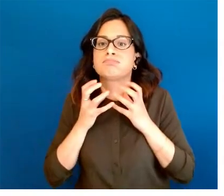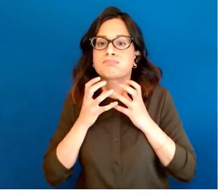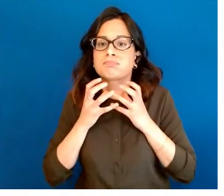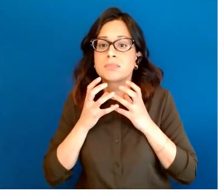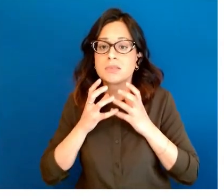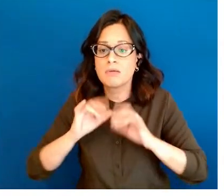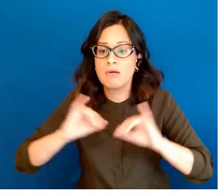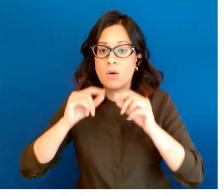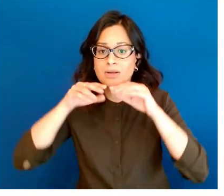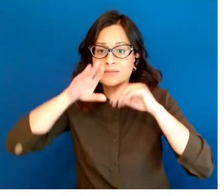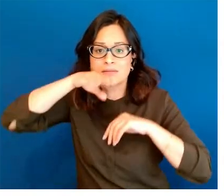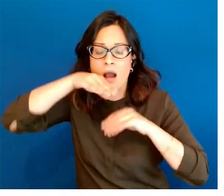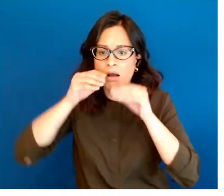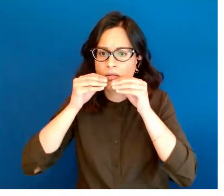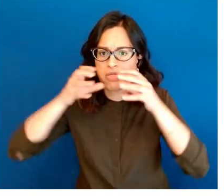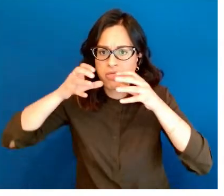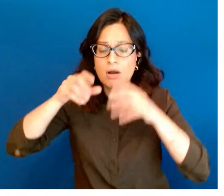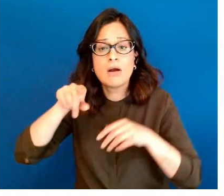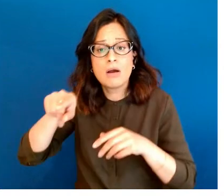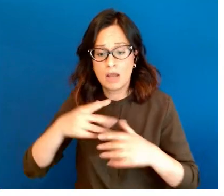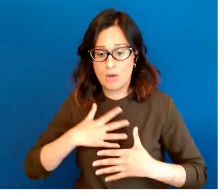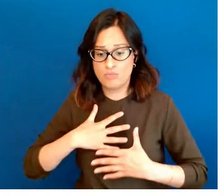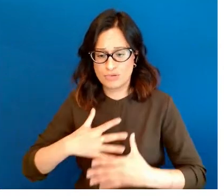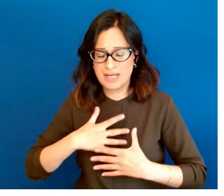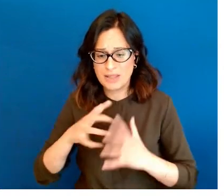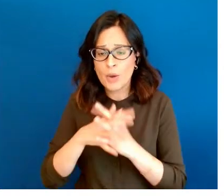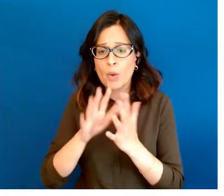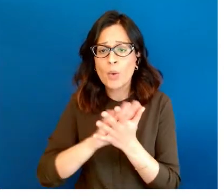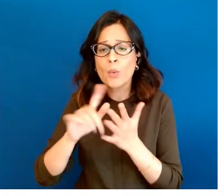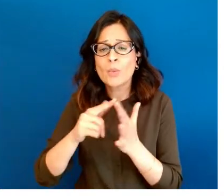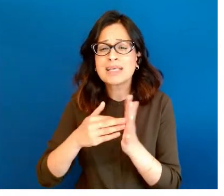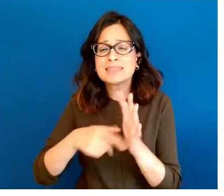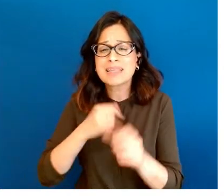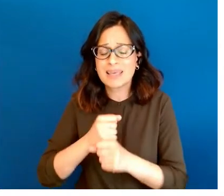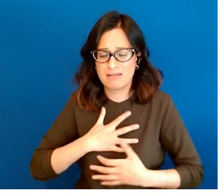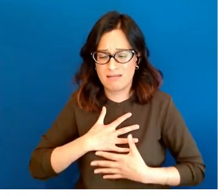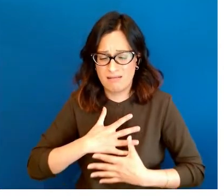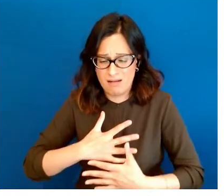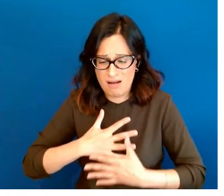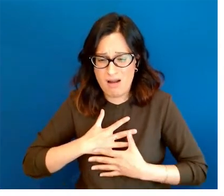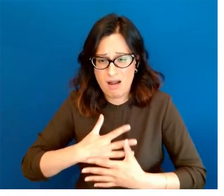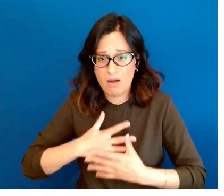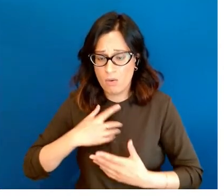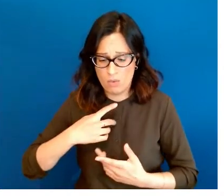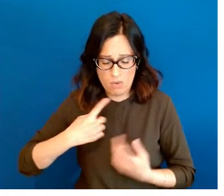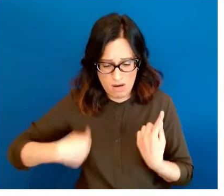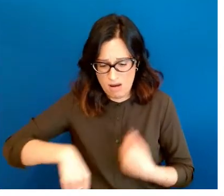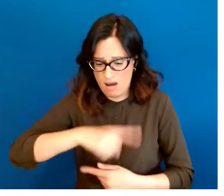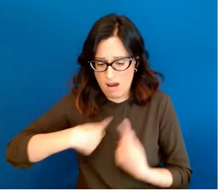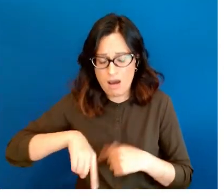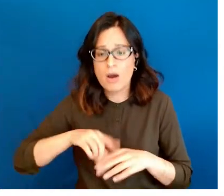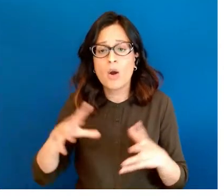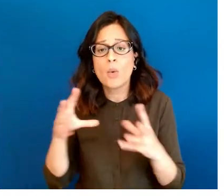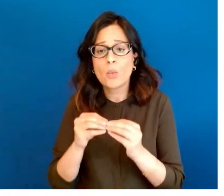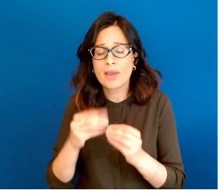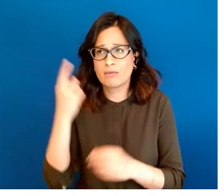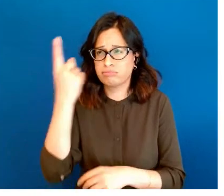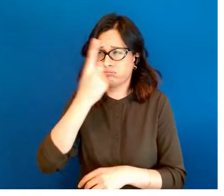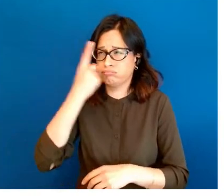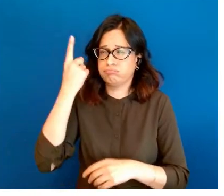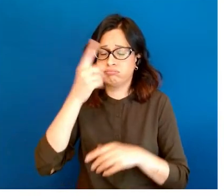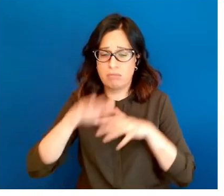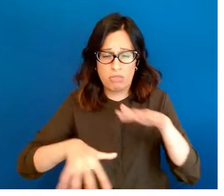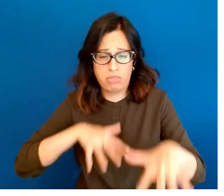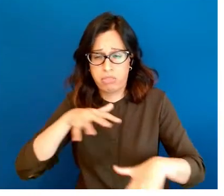swelling. Breathing would involve wheezing or bronchospasm. Circulatory problems typically would involve dizziness, hypotension